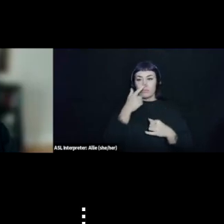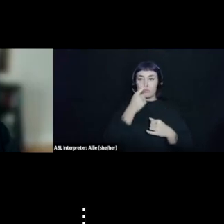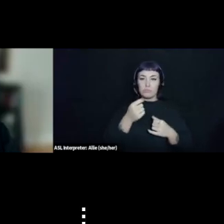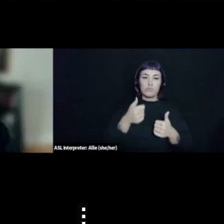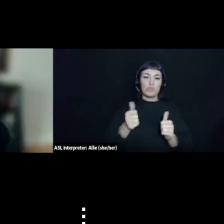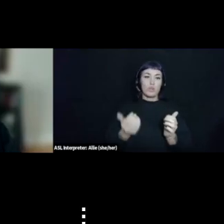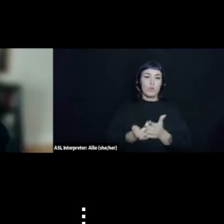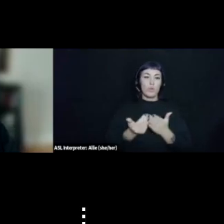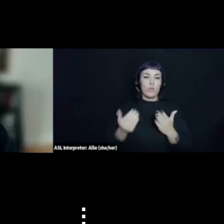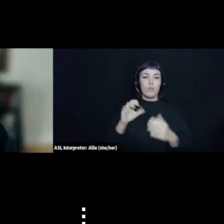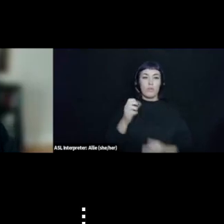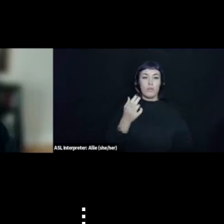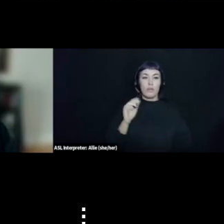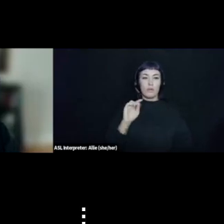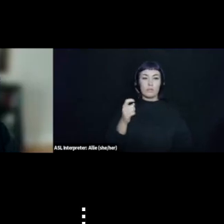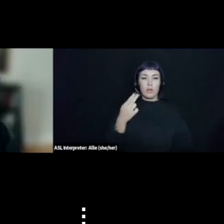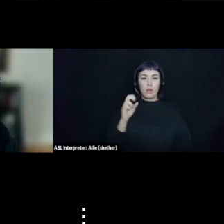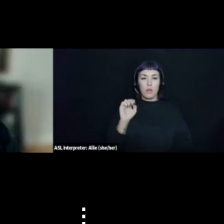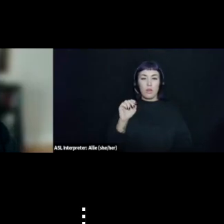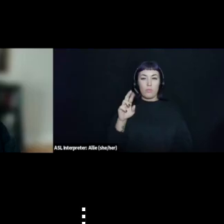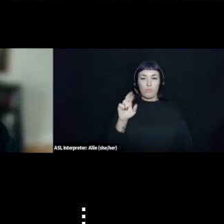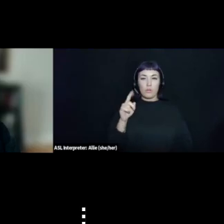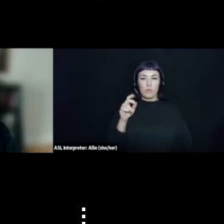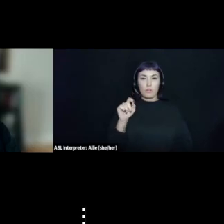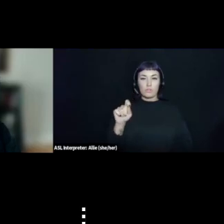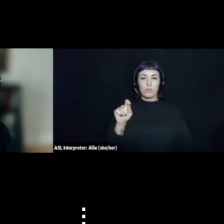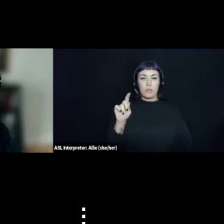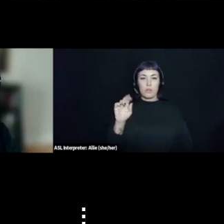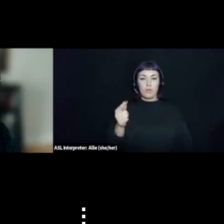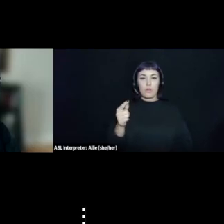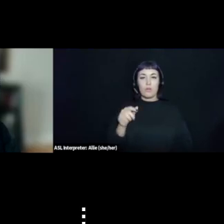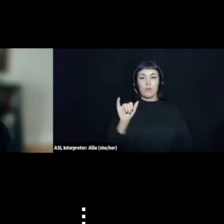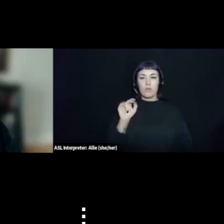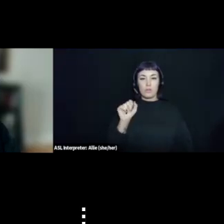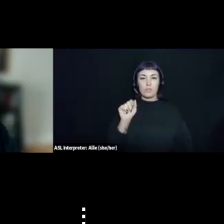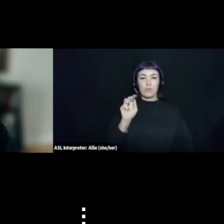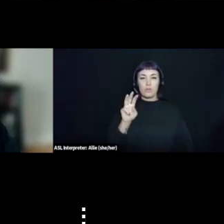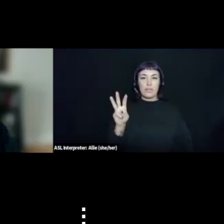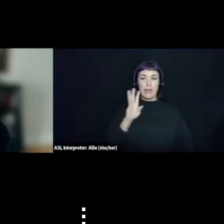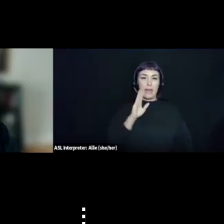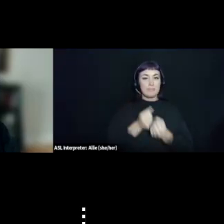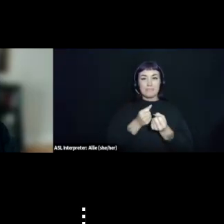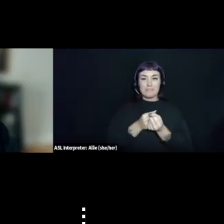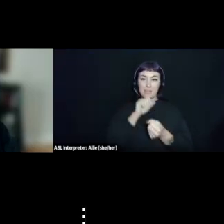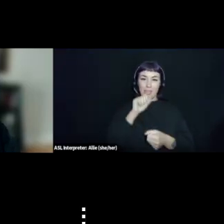then chemsexharmreduction.org. That's actually Yona's site. Big fangirl over here for Yona.